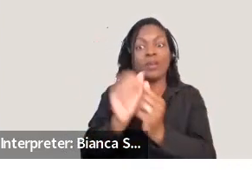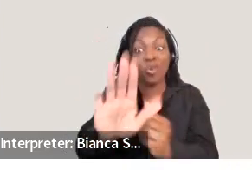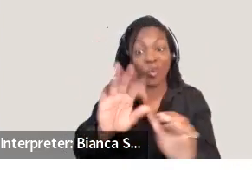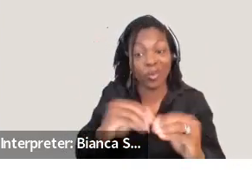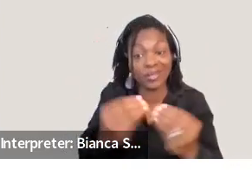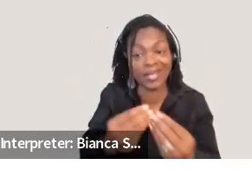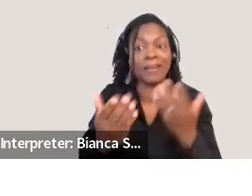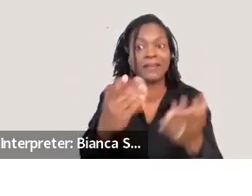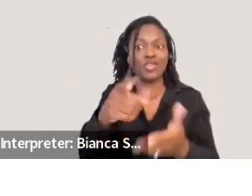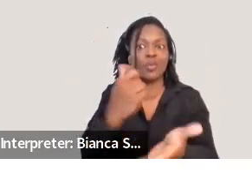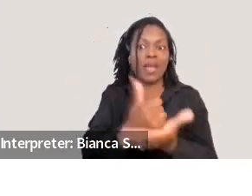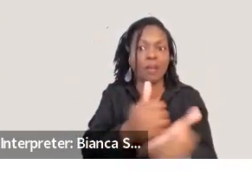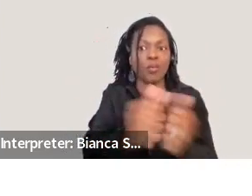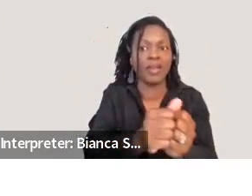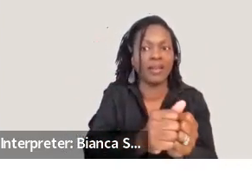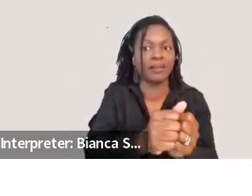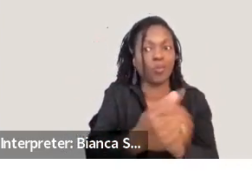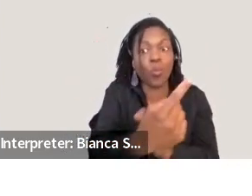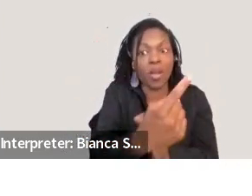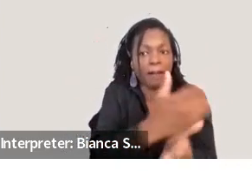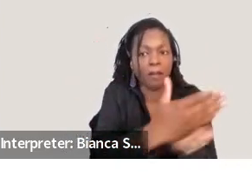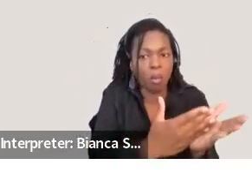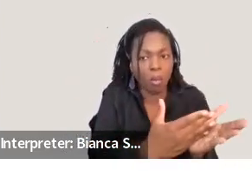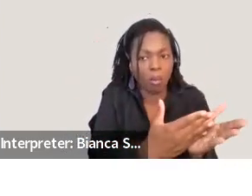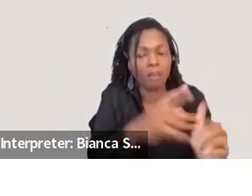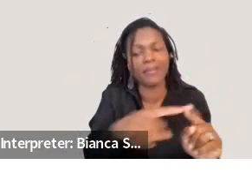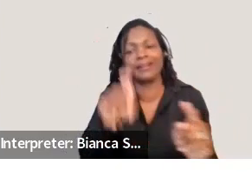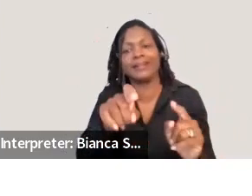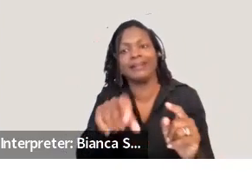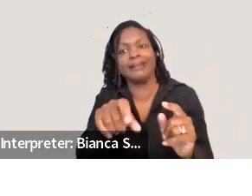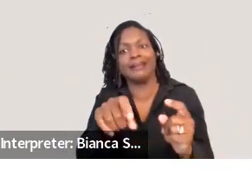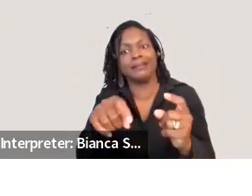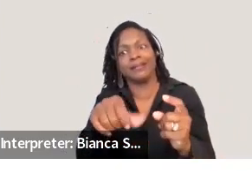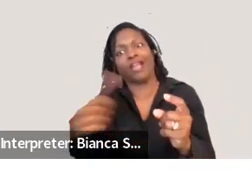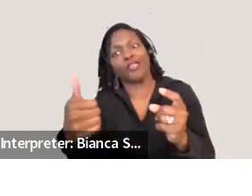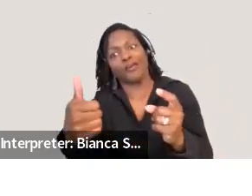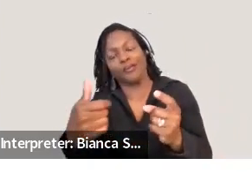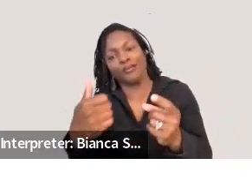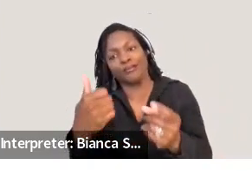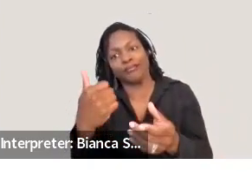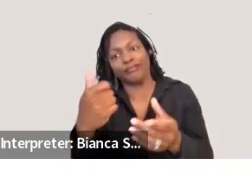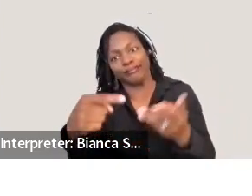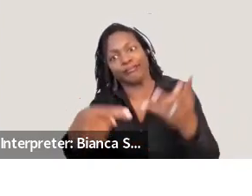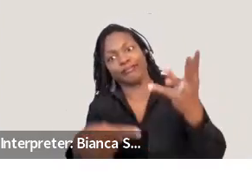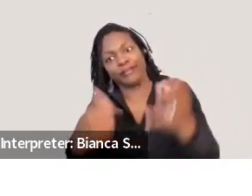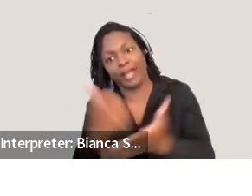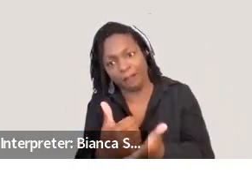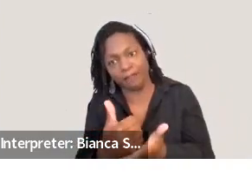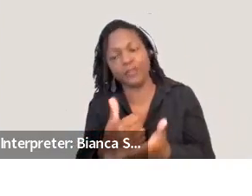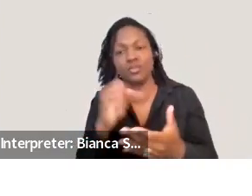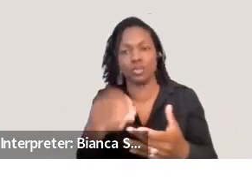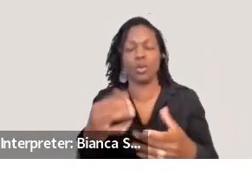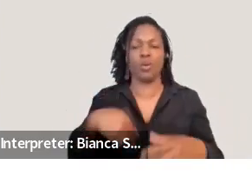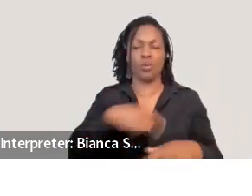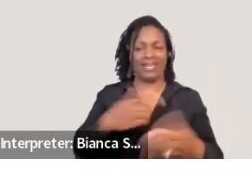one piece, but there's all of these other pieces that they need help with. So we hope that we can act as sort of a one-stop shop that